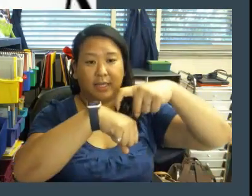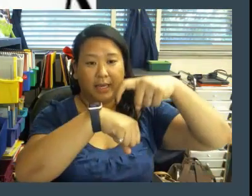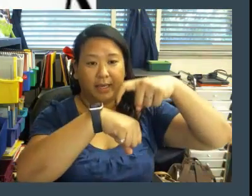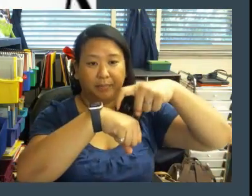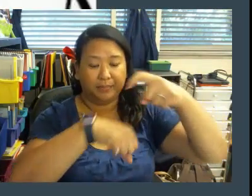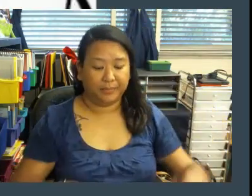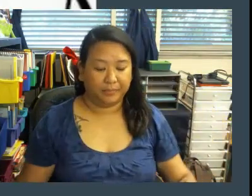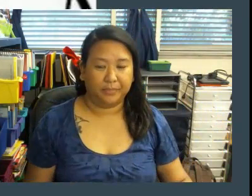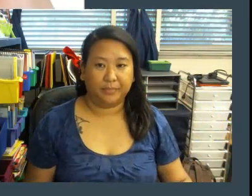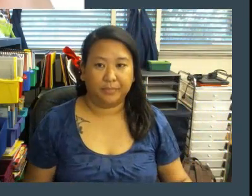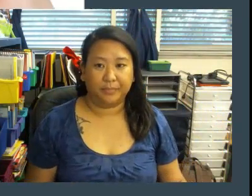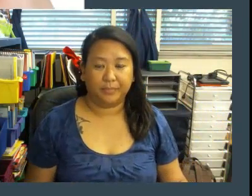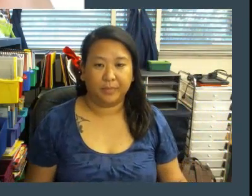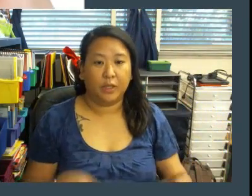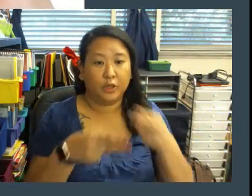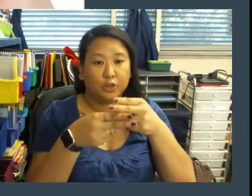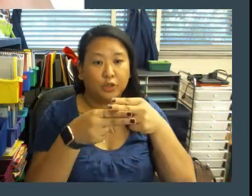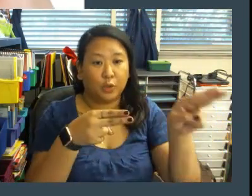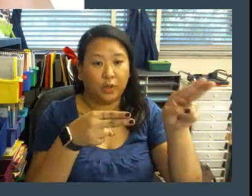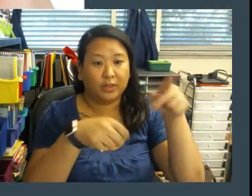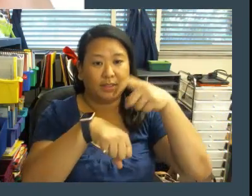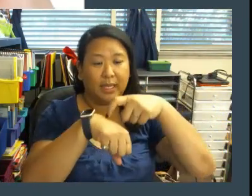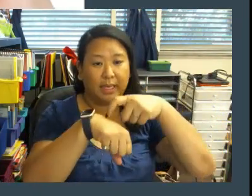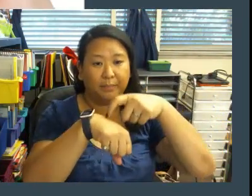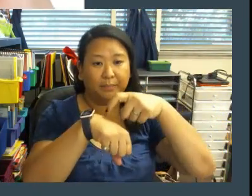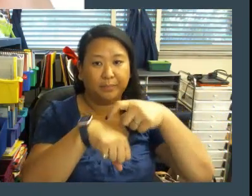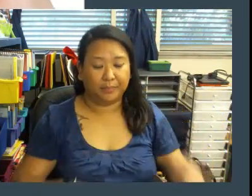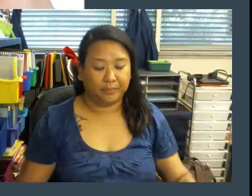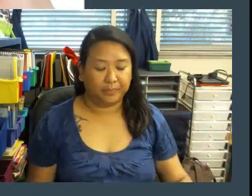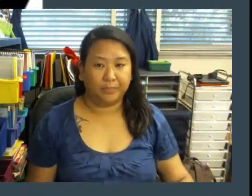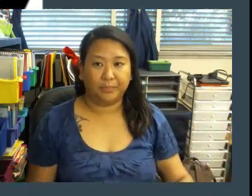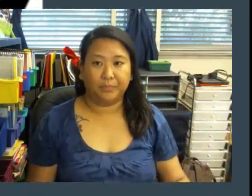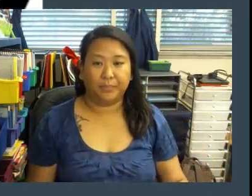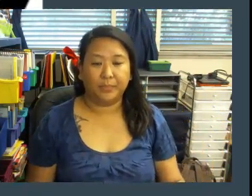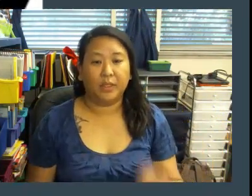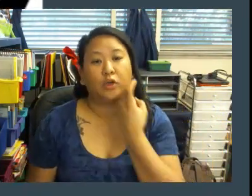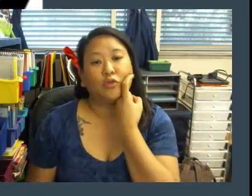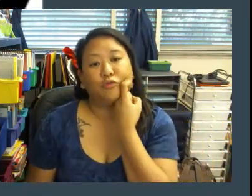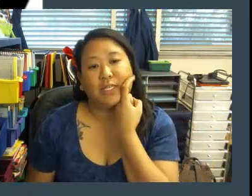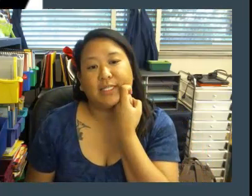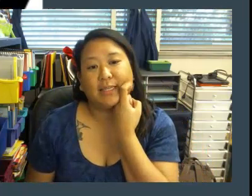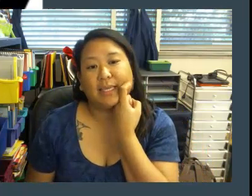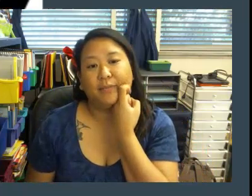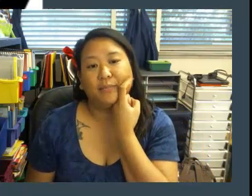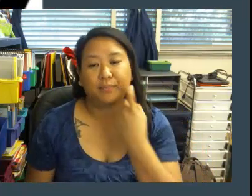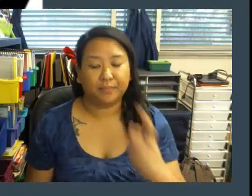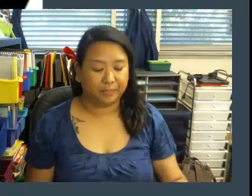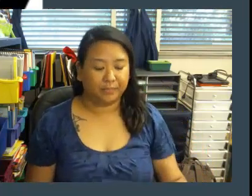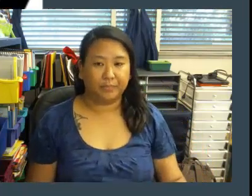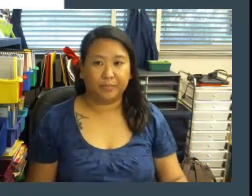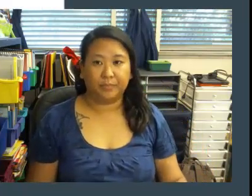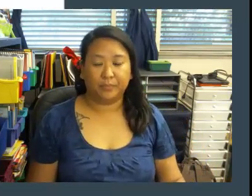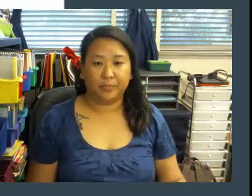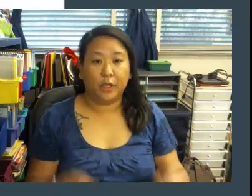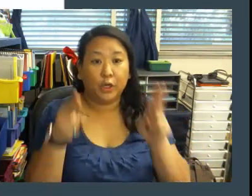Long time. Short time. recently,